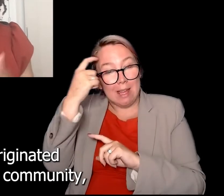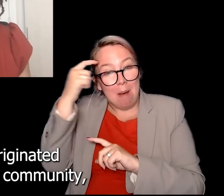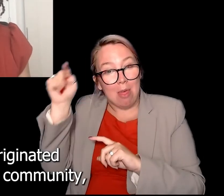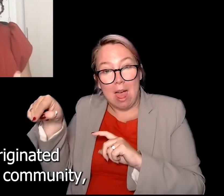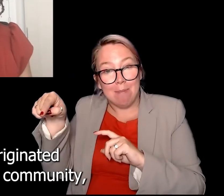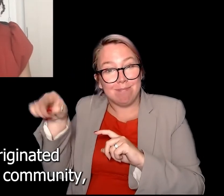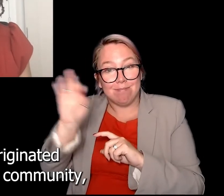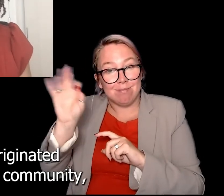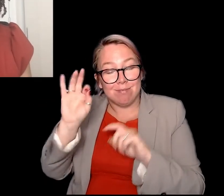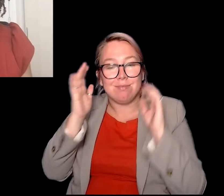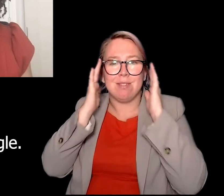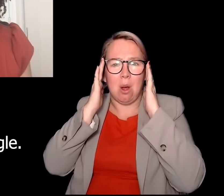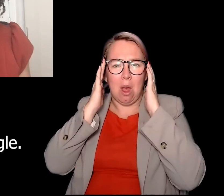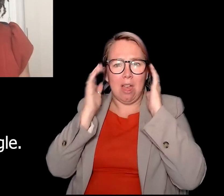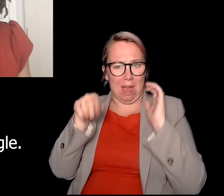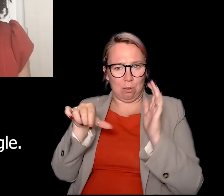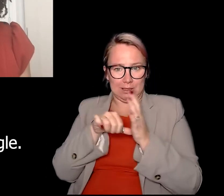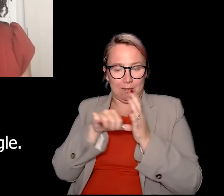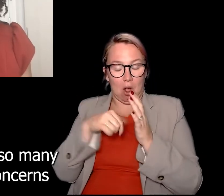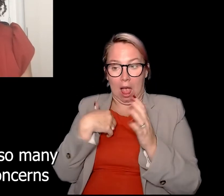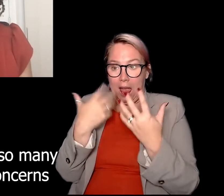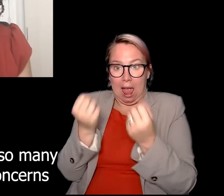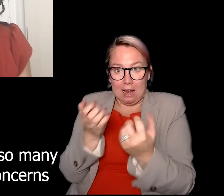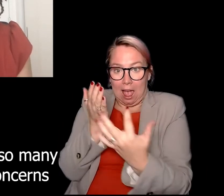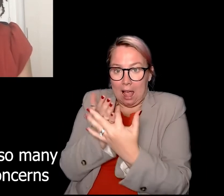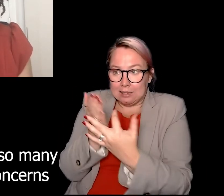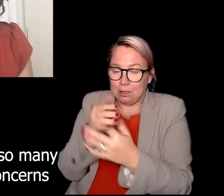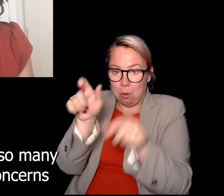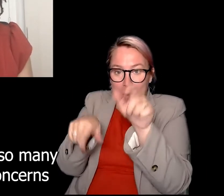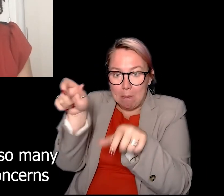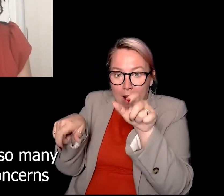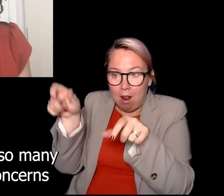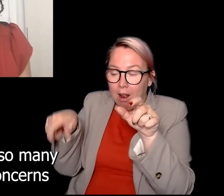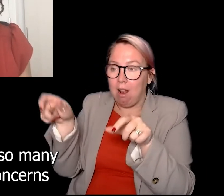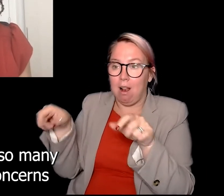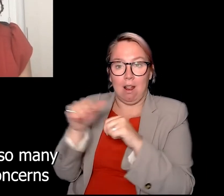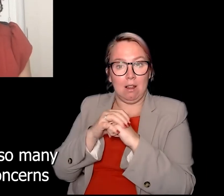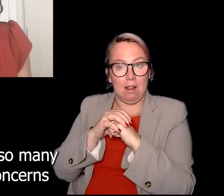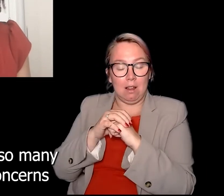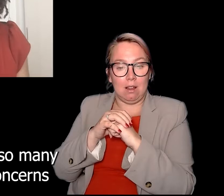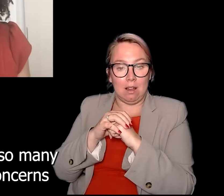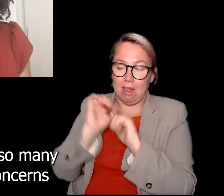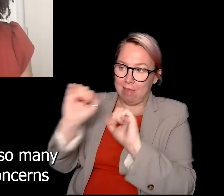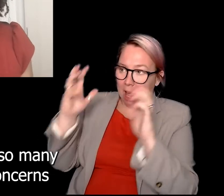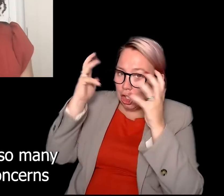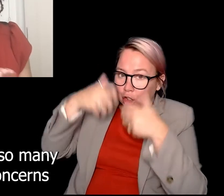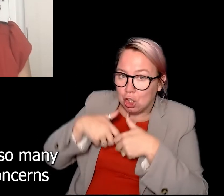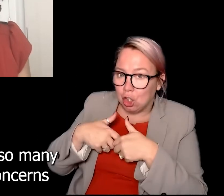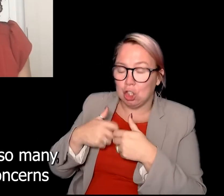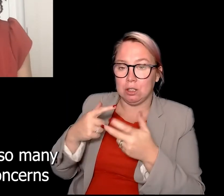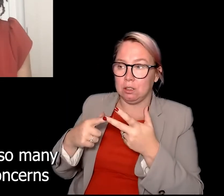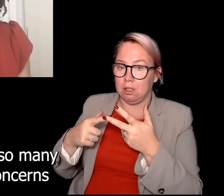by people from our community, right? That was a struggle. And so for me, I had access to so many people,